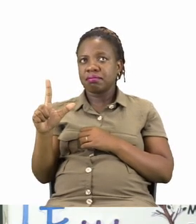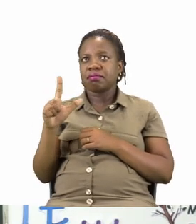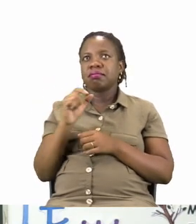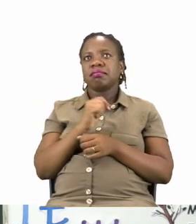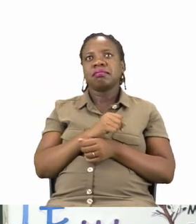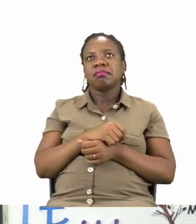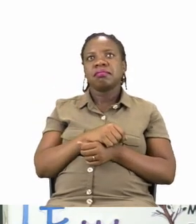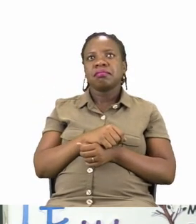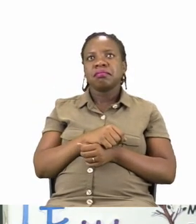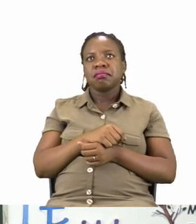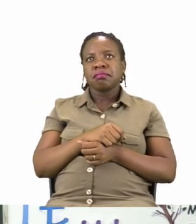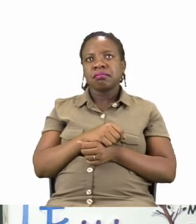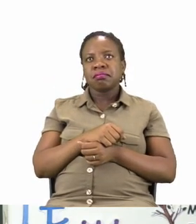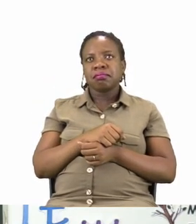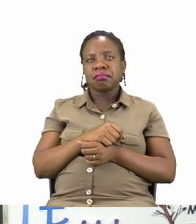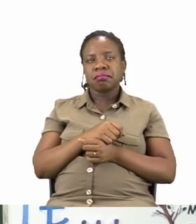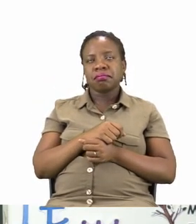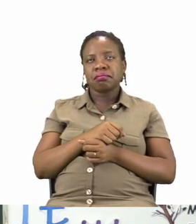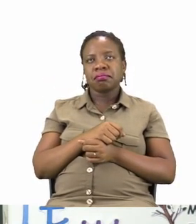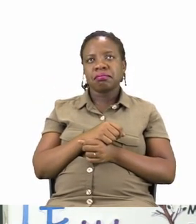sound A,